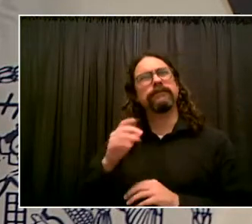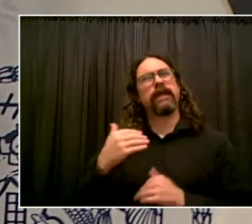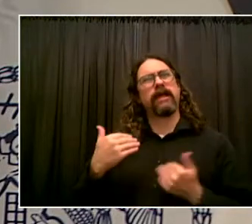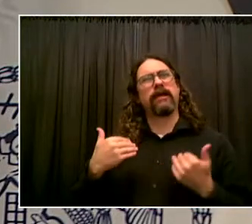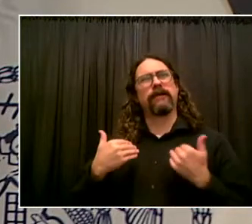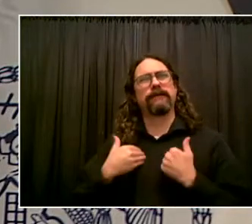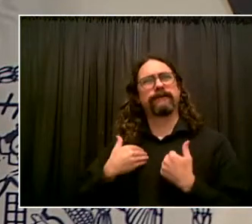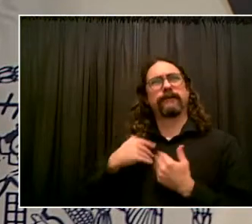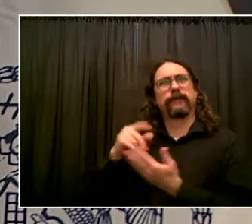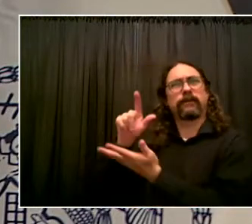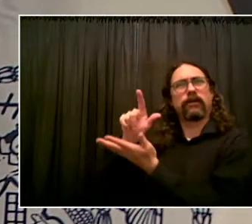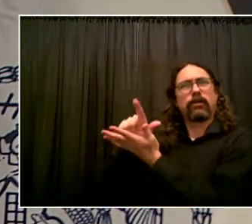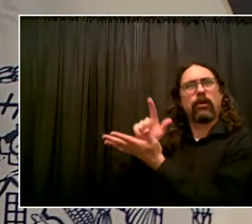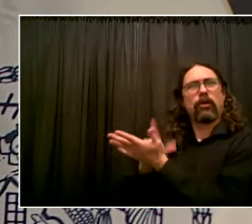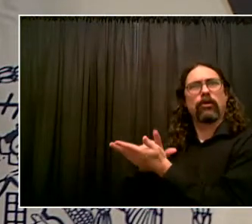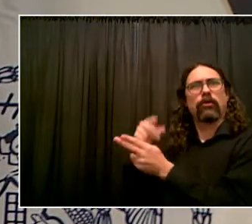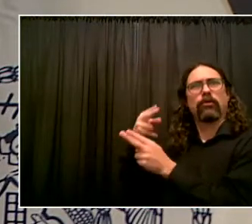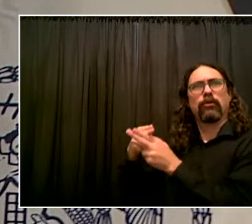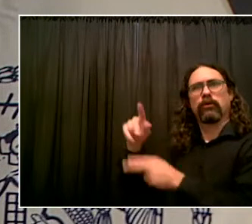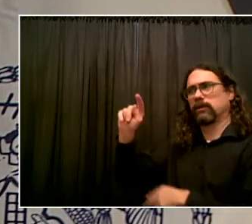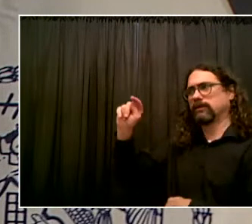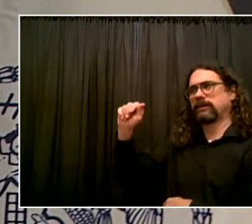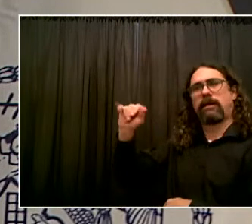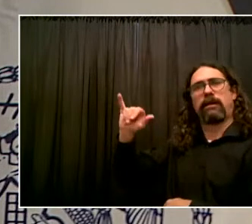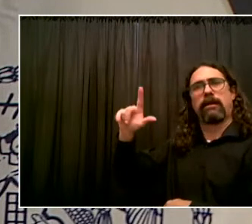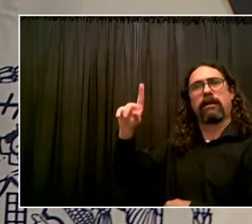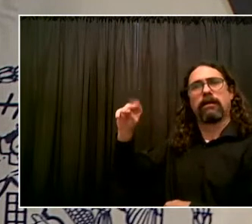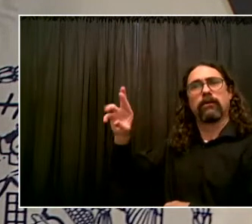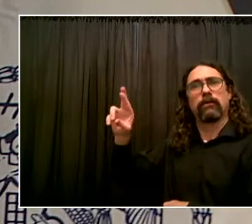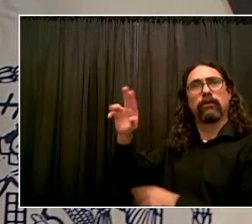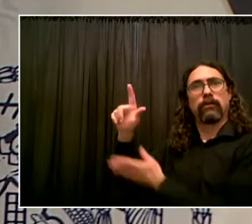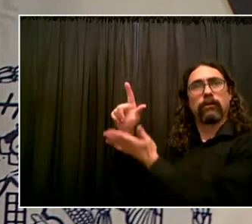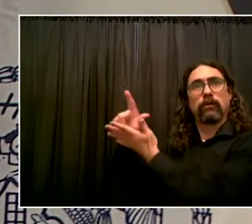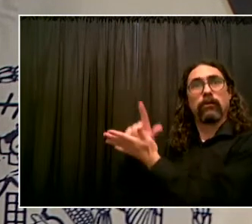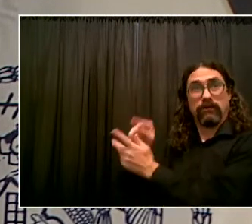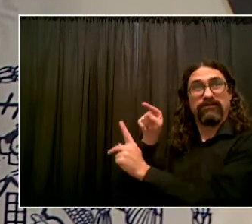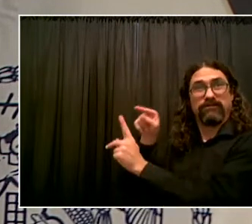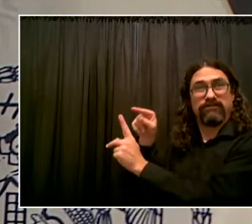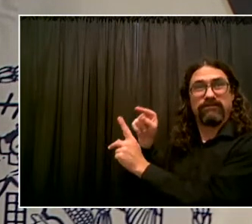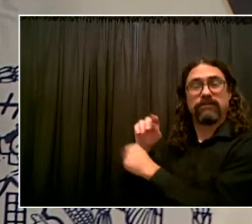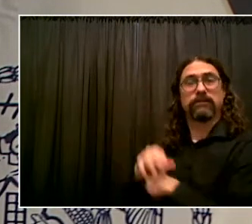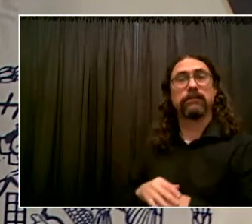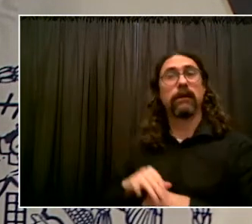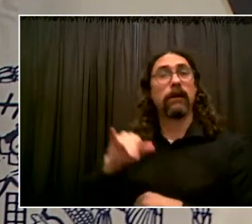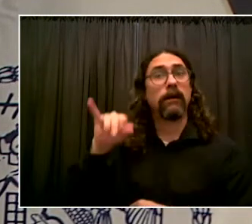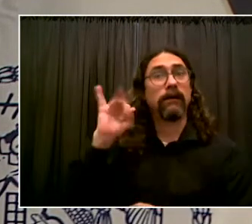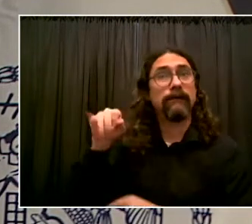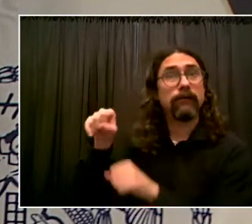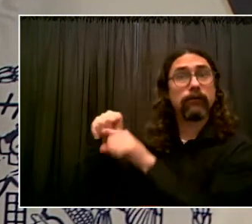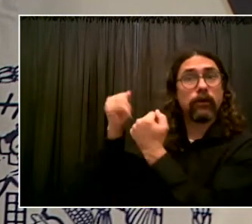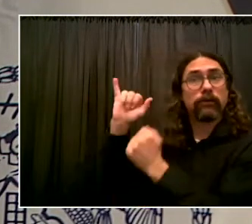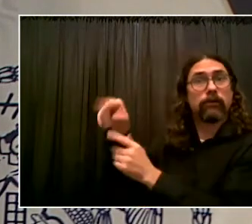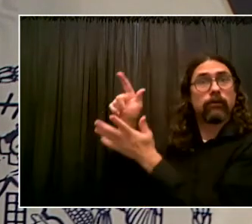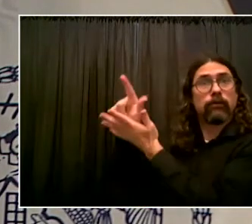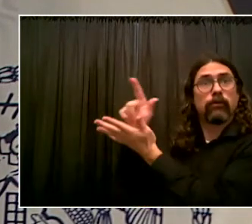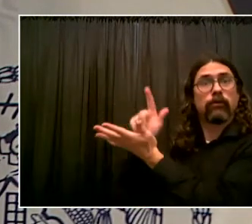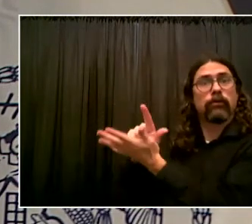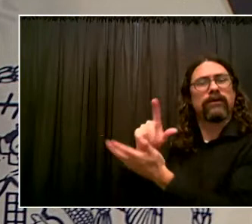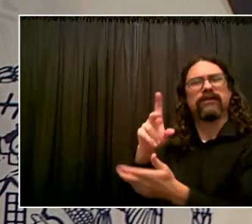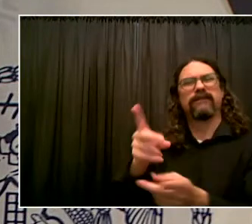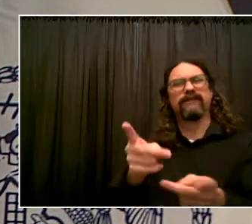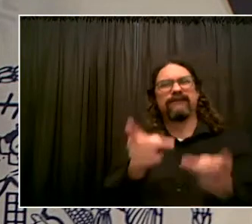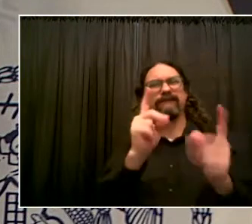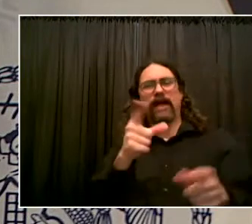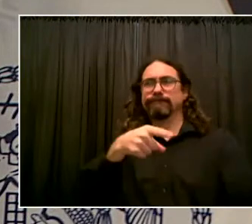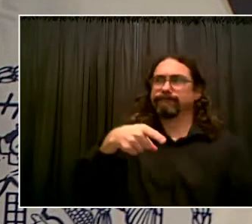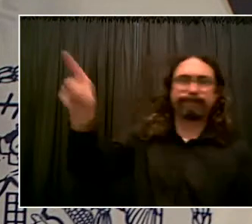happened a few weeks back. We took the corrections officers, Union COBA, to court for very